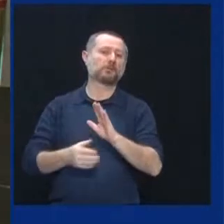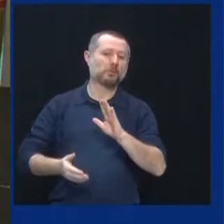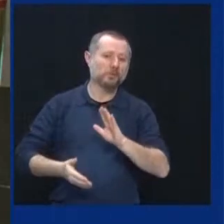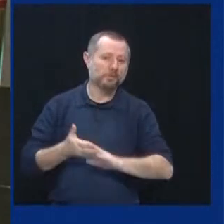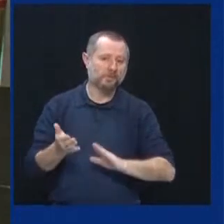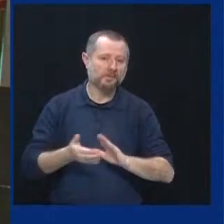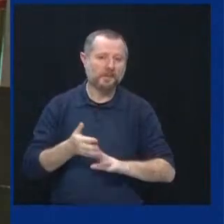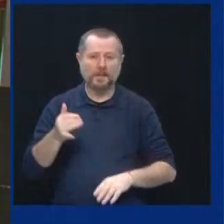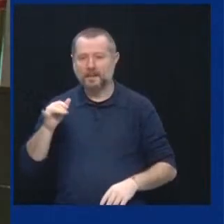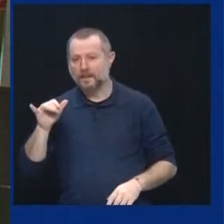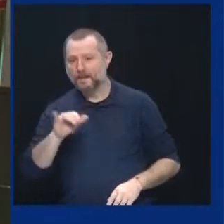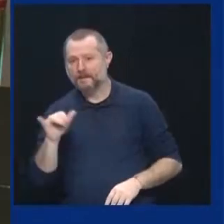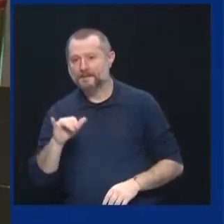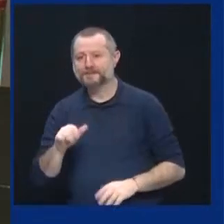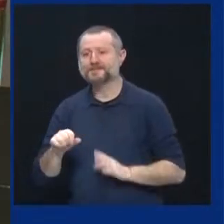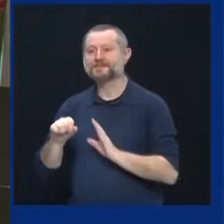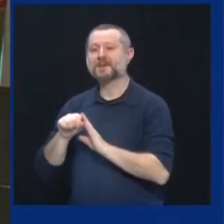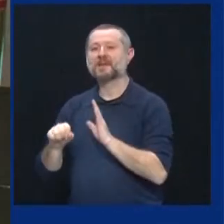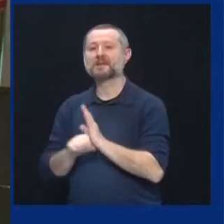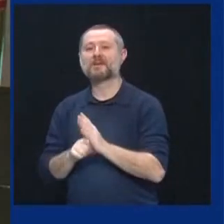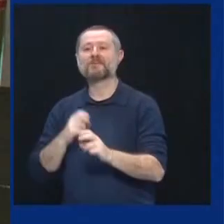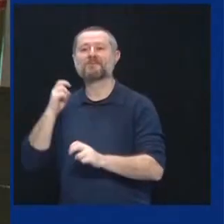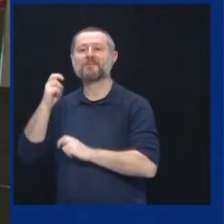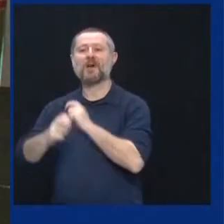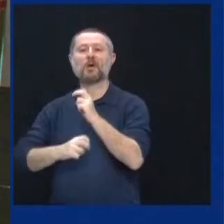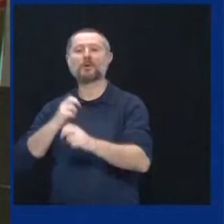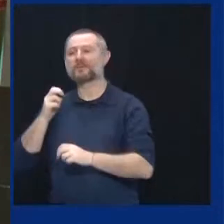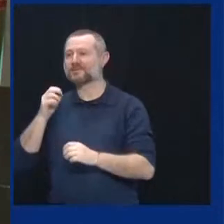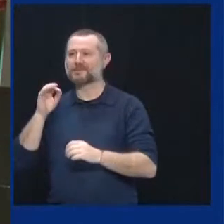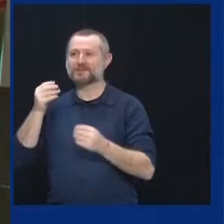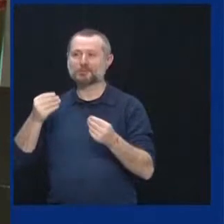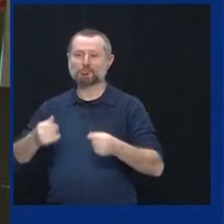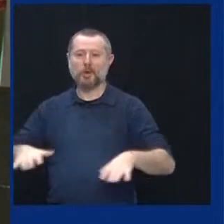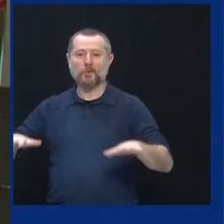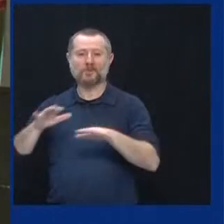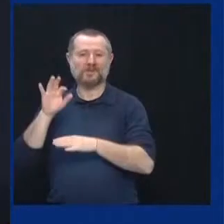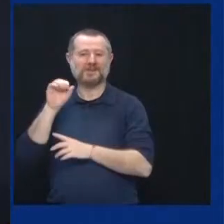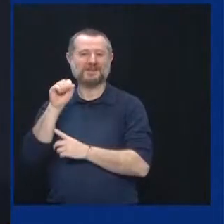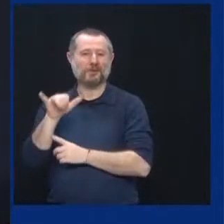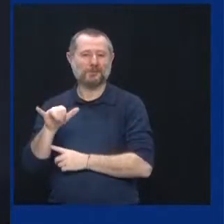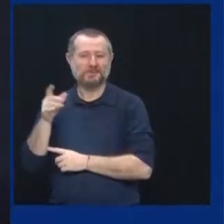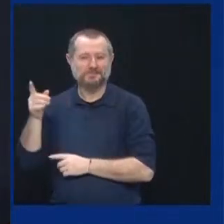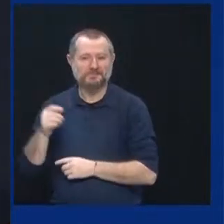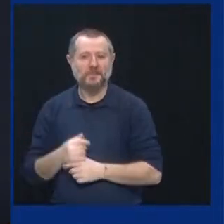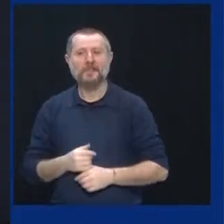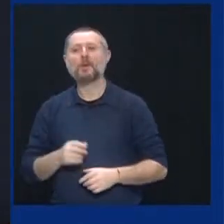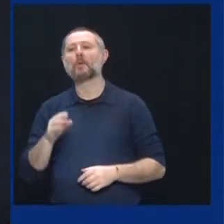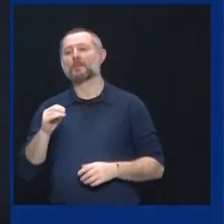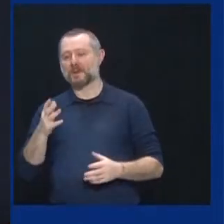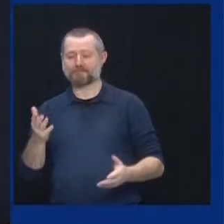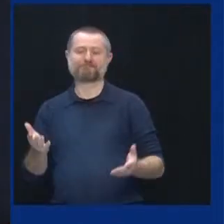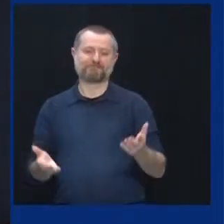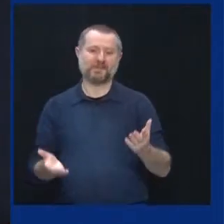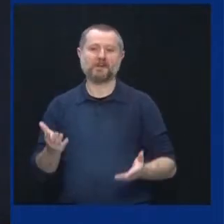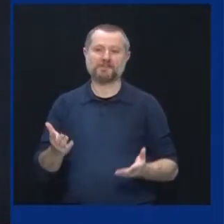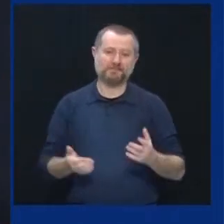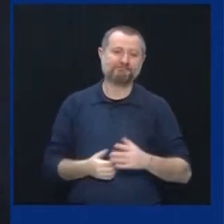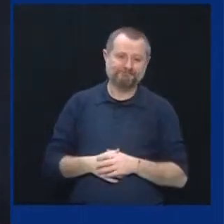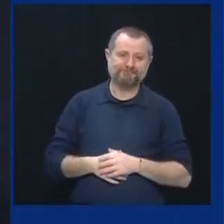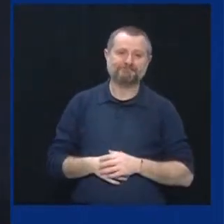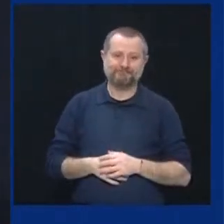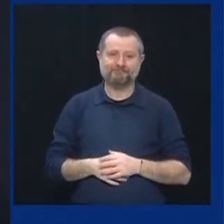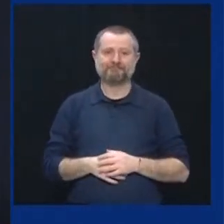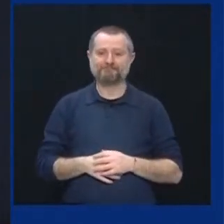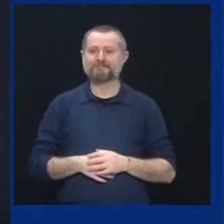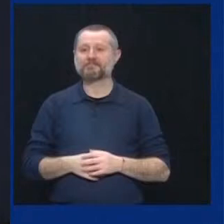of obviously the state fairgrounds here where we are in Syracuse. It may. It may. We do not